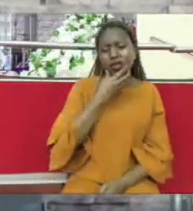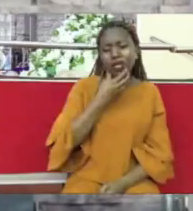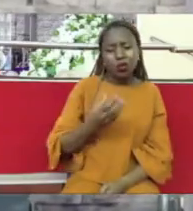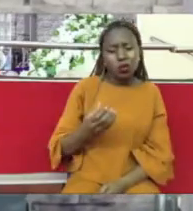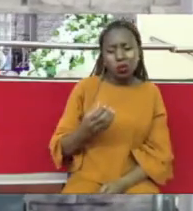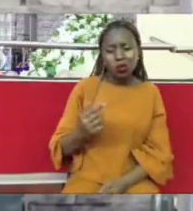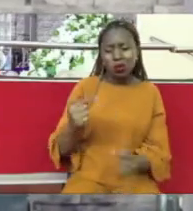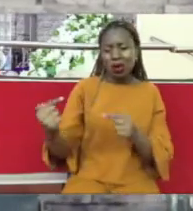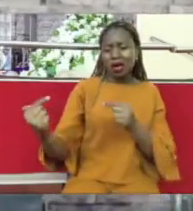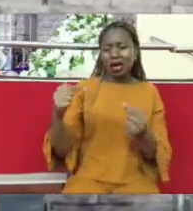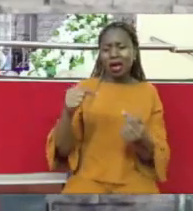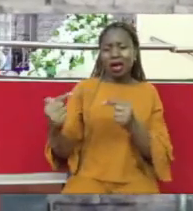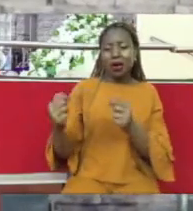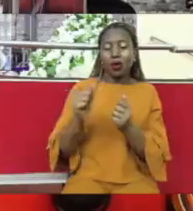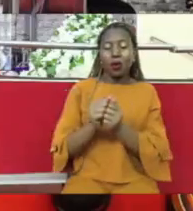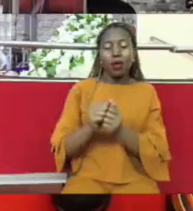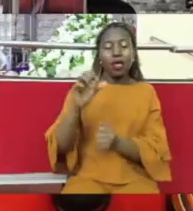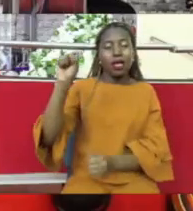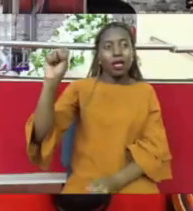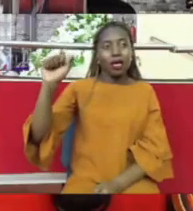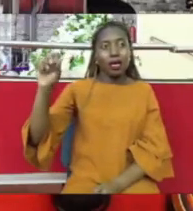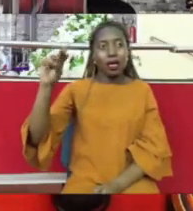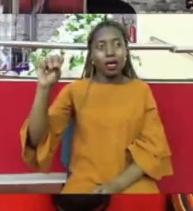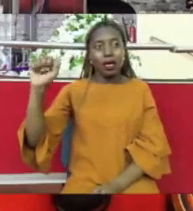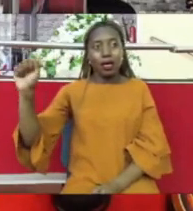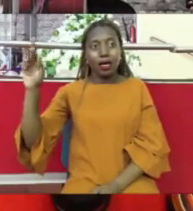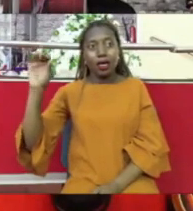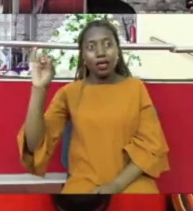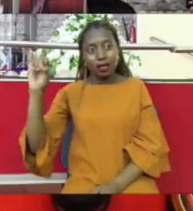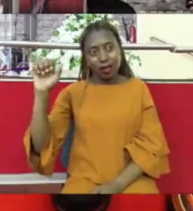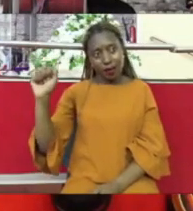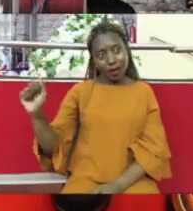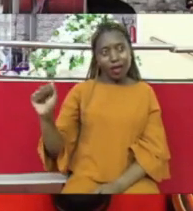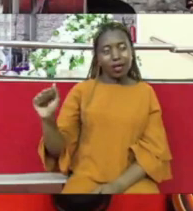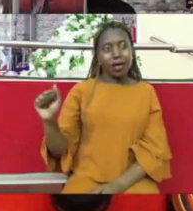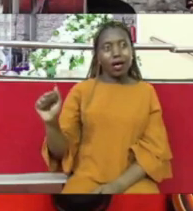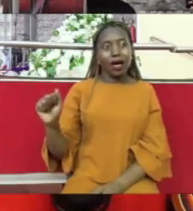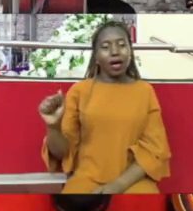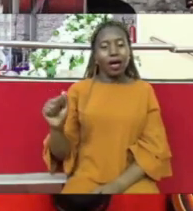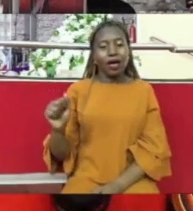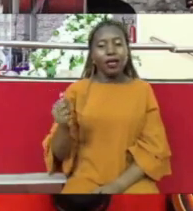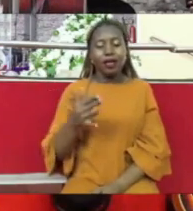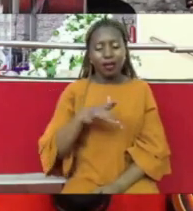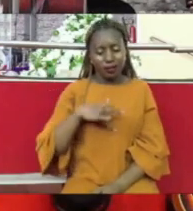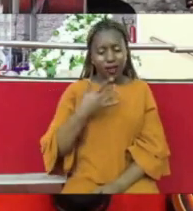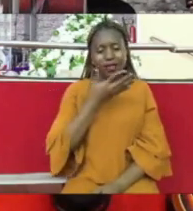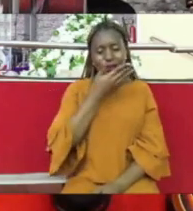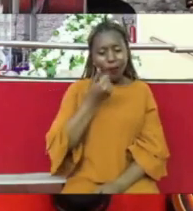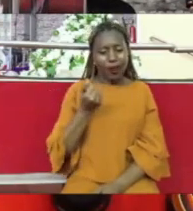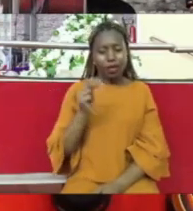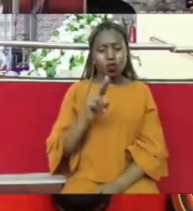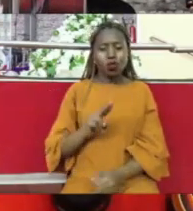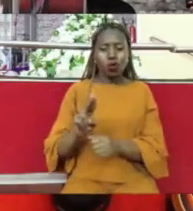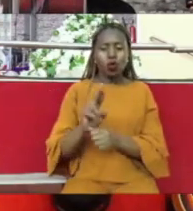always have preferred to go round the long route until they get to Galilee, as opposed to passing through the shortcut that was going